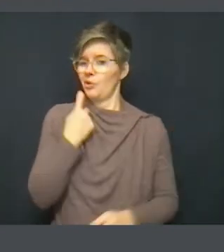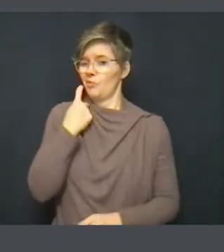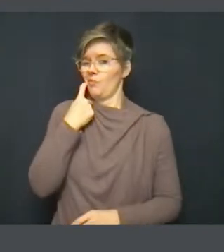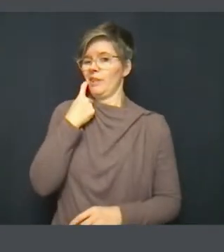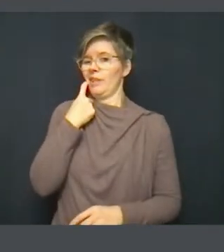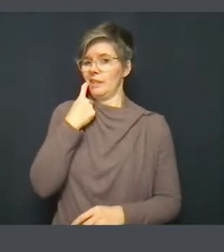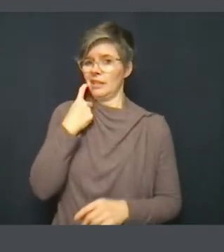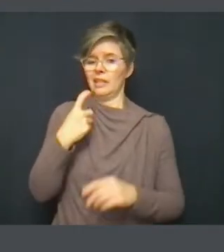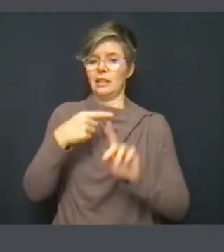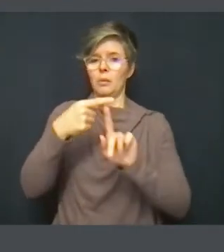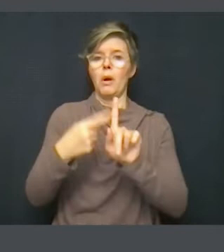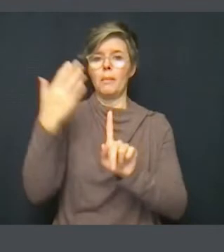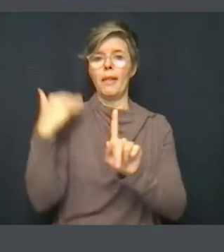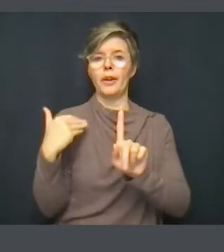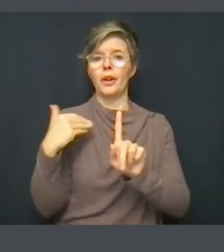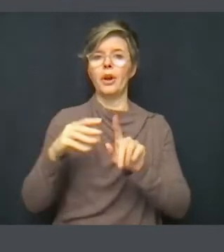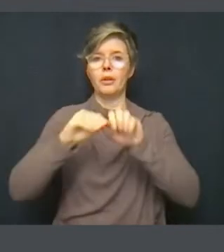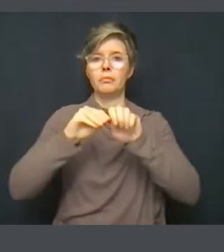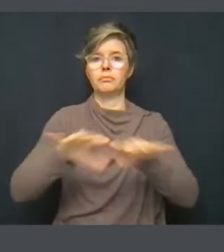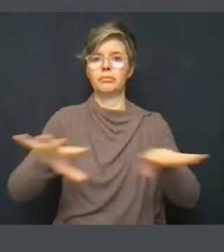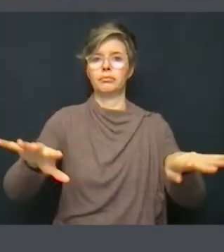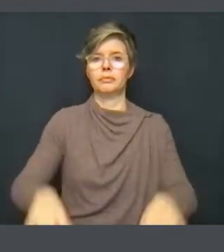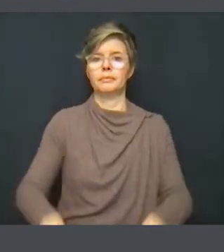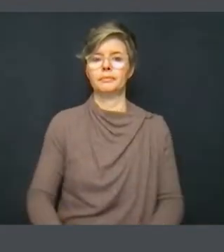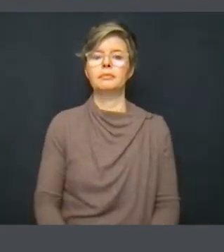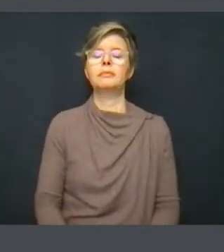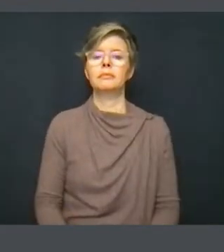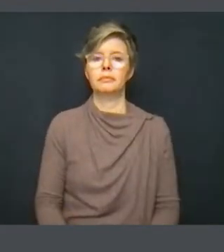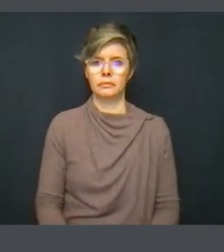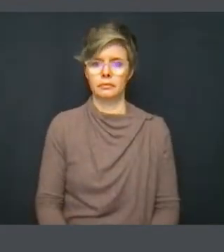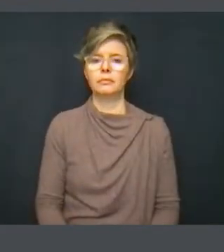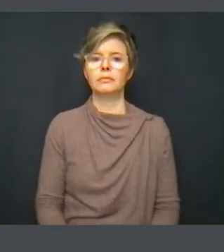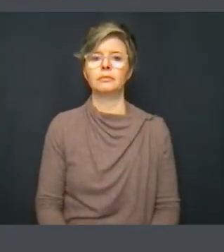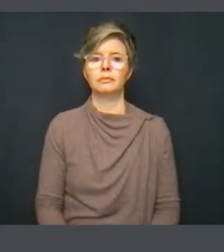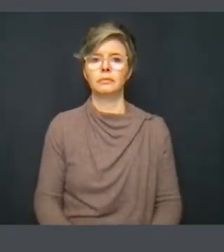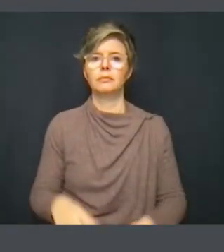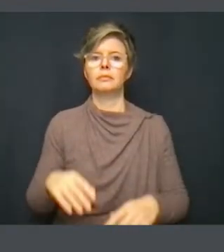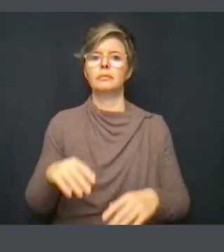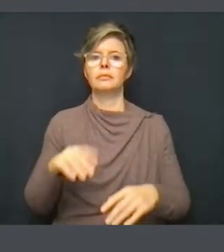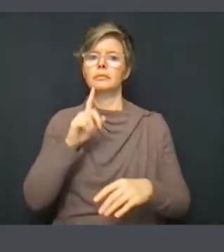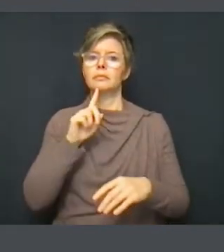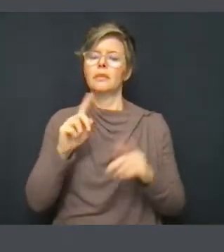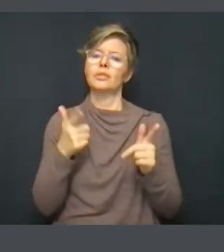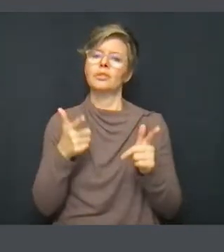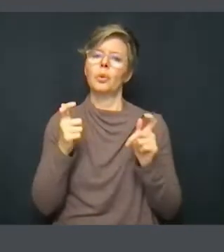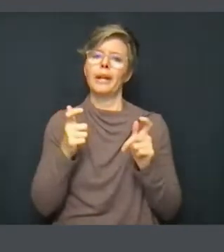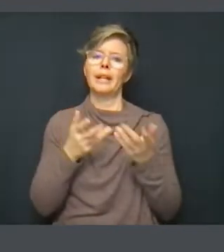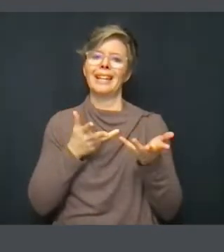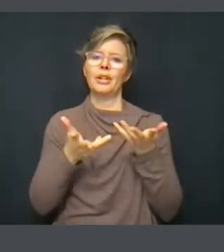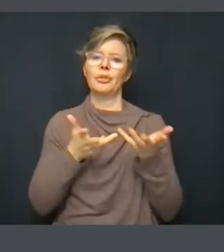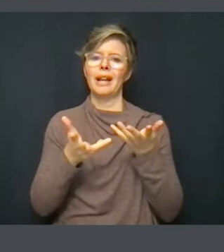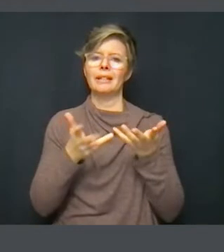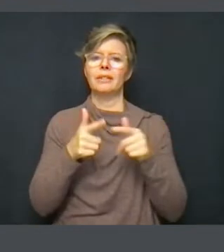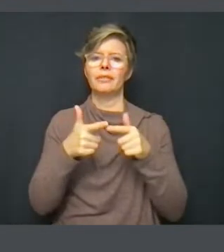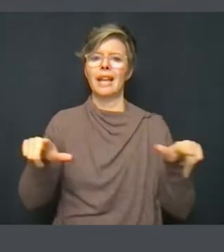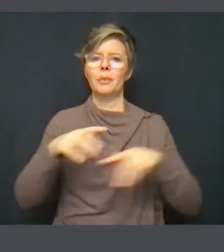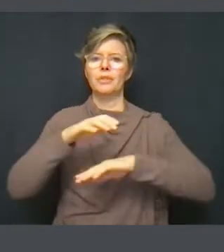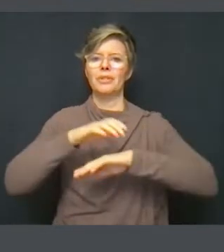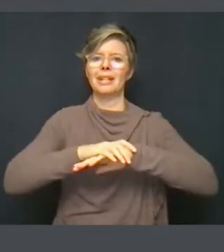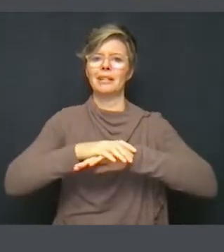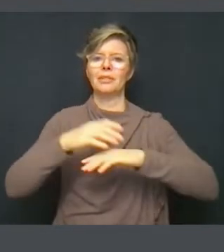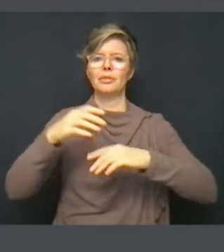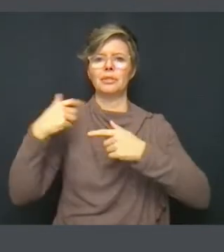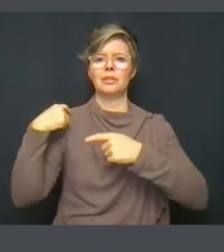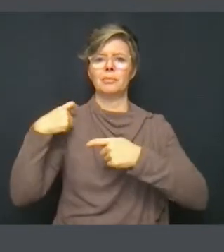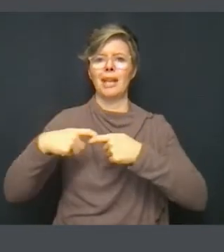like a month ago. It's in development for a while. It's called the Quick Interactive Language Screener, English Spanish. This is a screening tool. It's